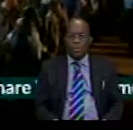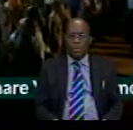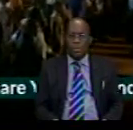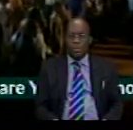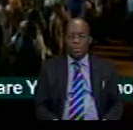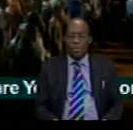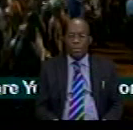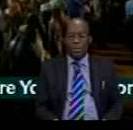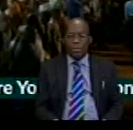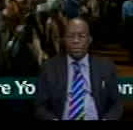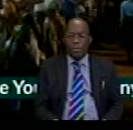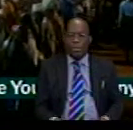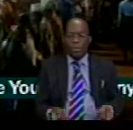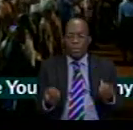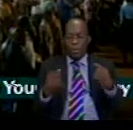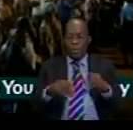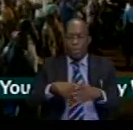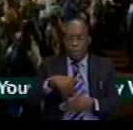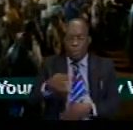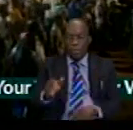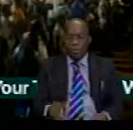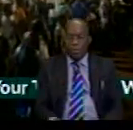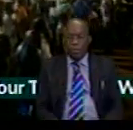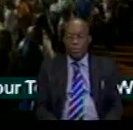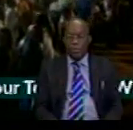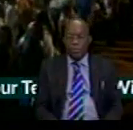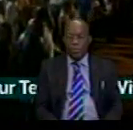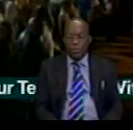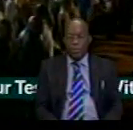Come out, come out.